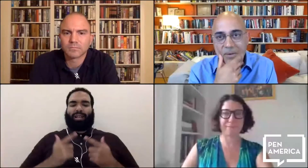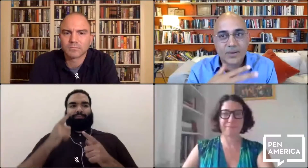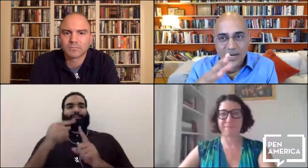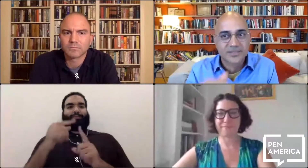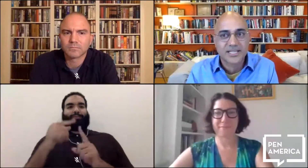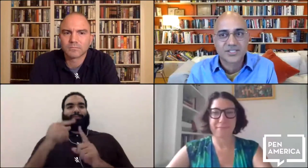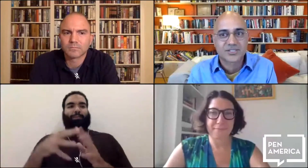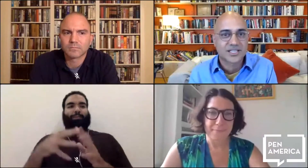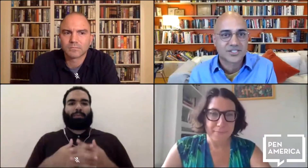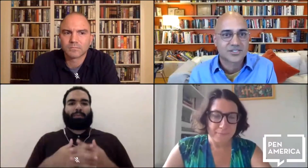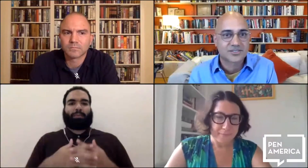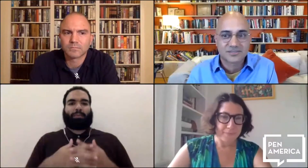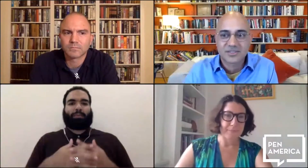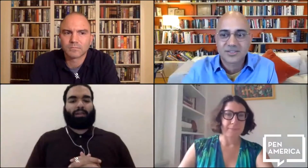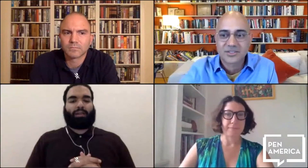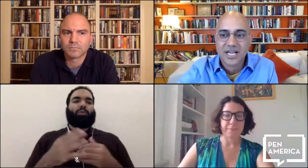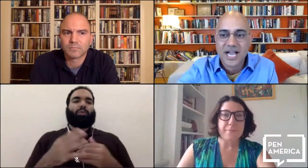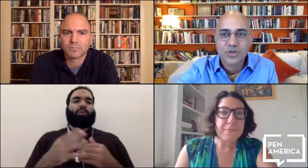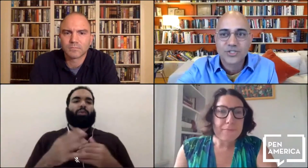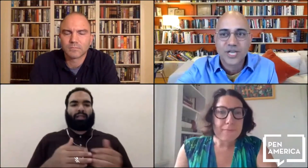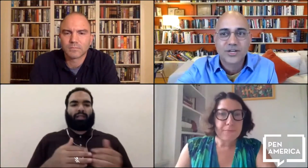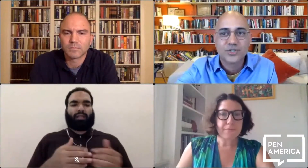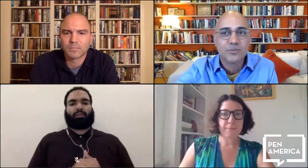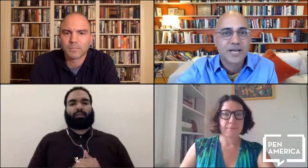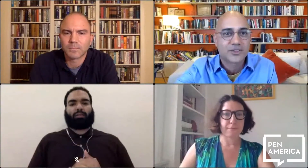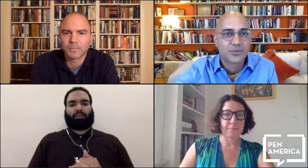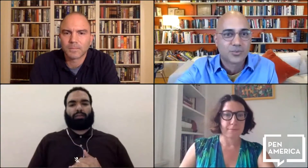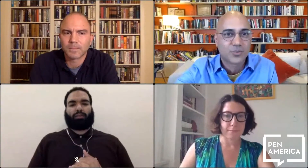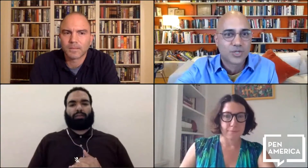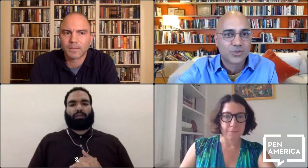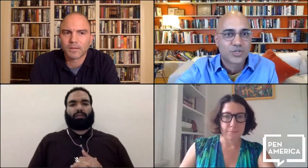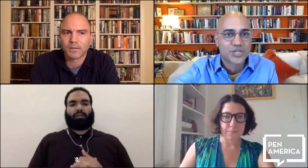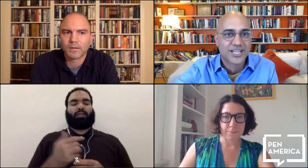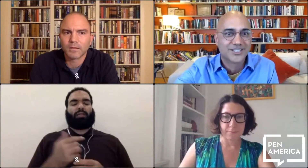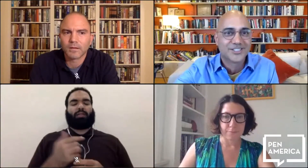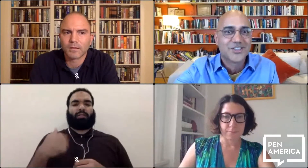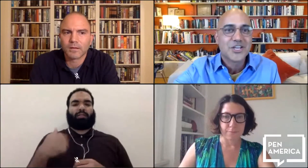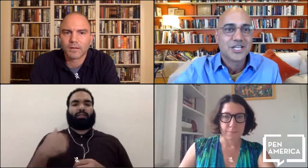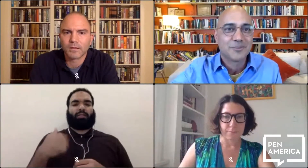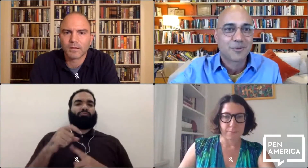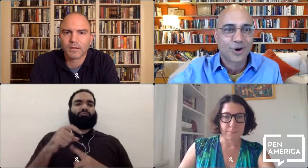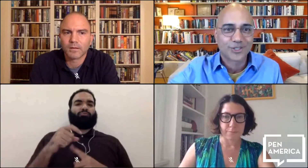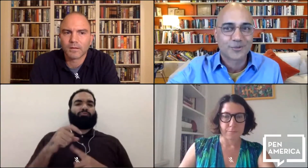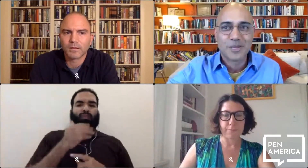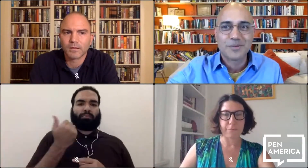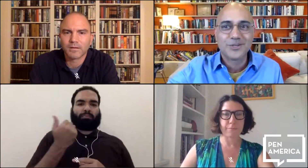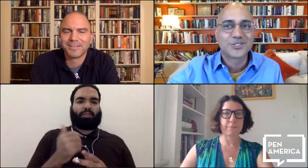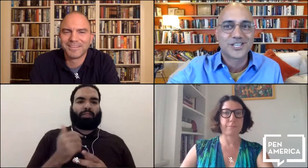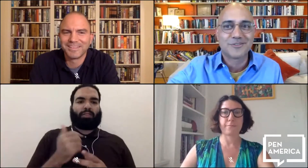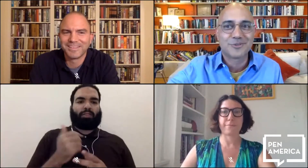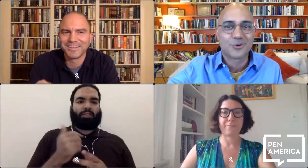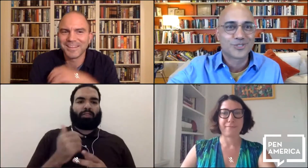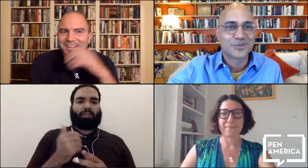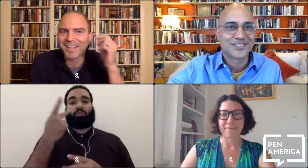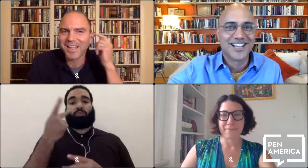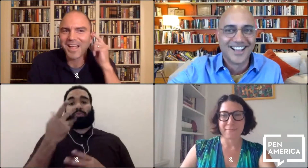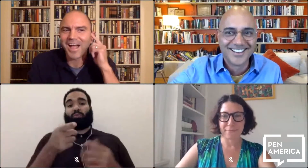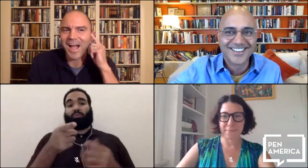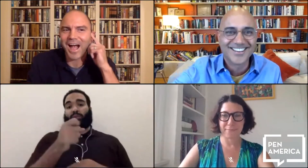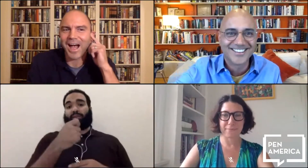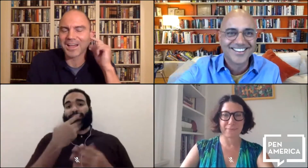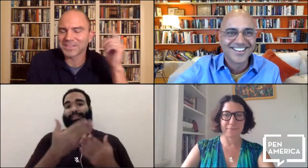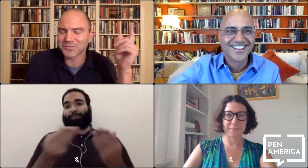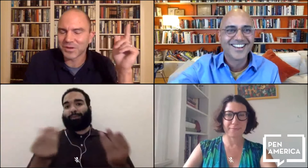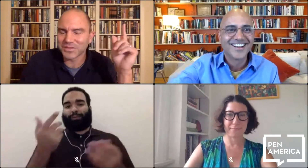So anyway, I couldn't do better than what you were saying in the park. So maybe you could say a few words about